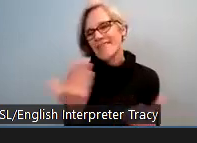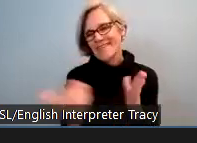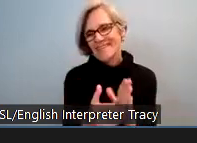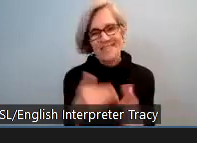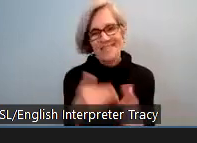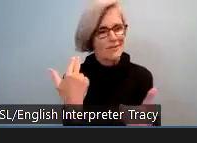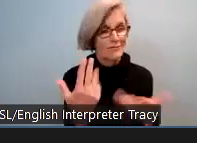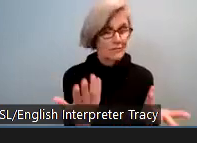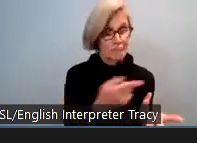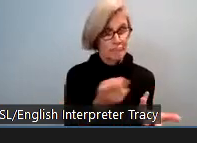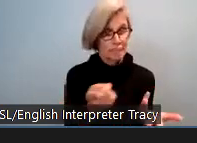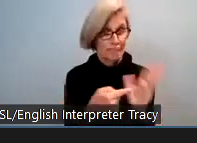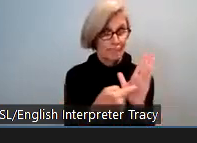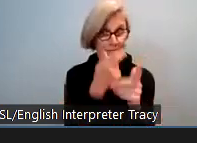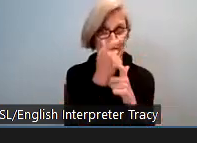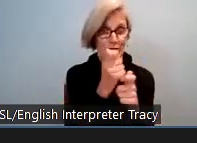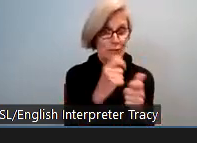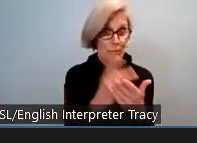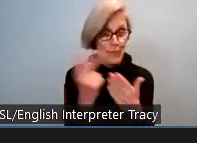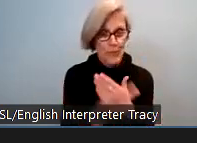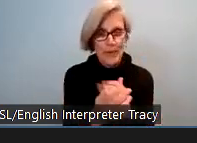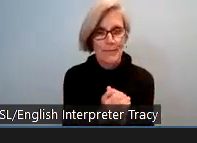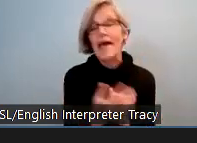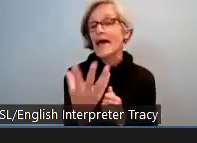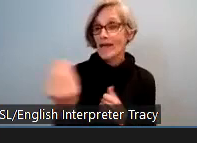interest in this grant program and for joining us today.